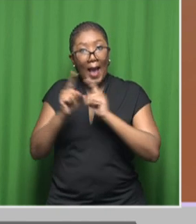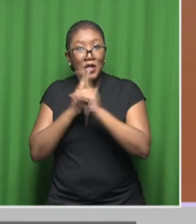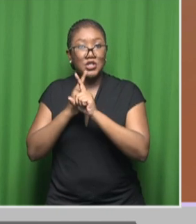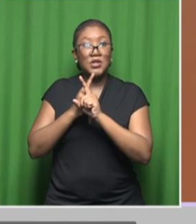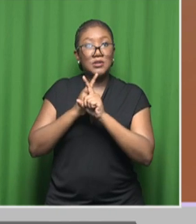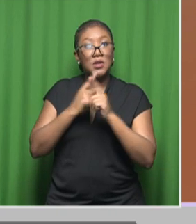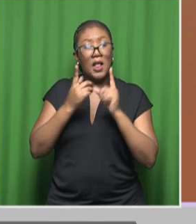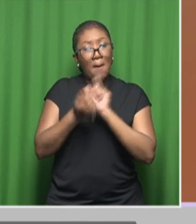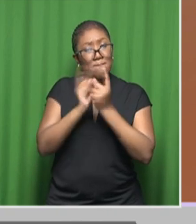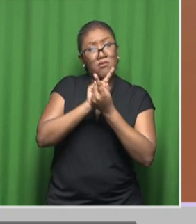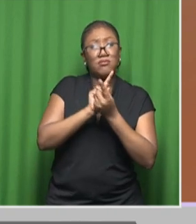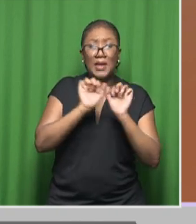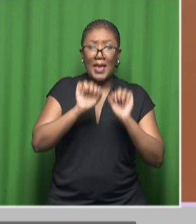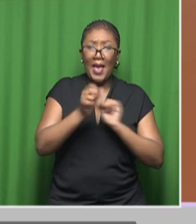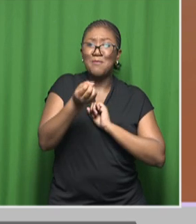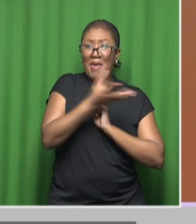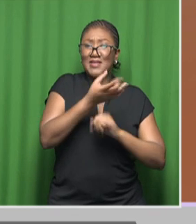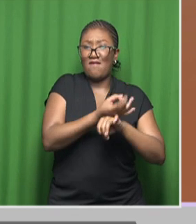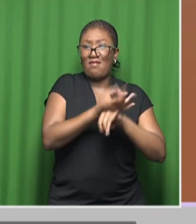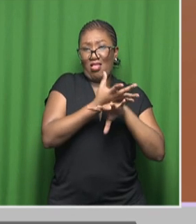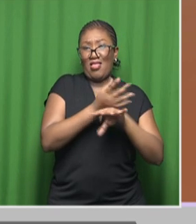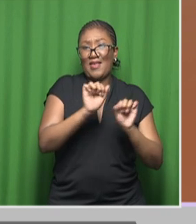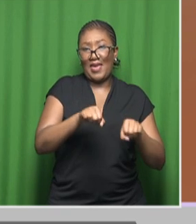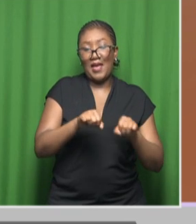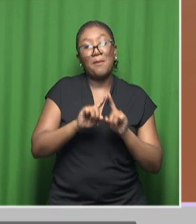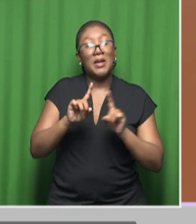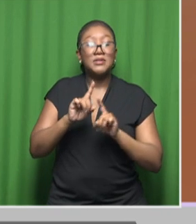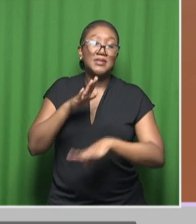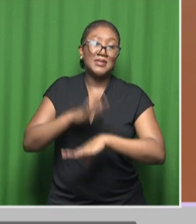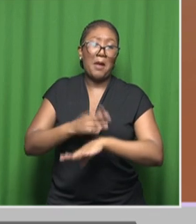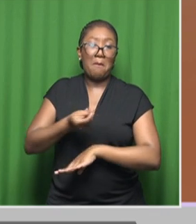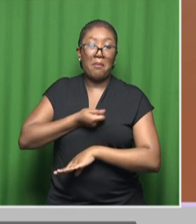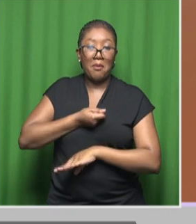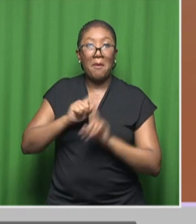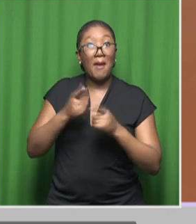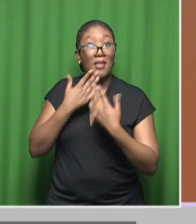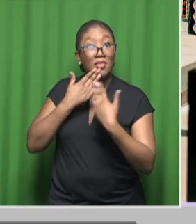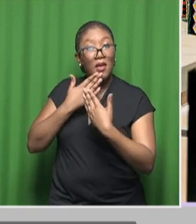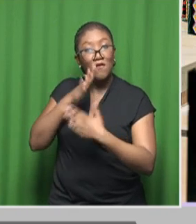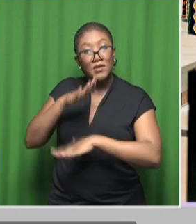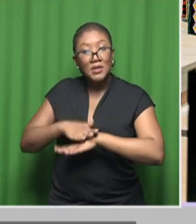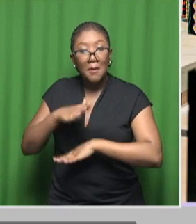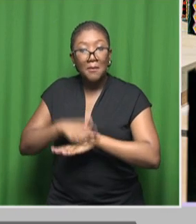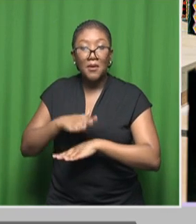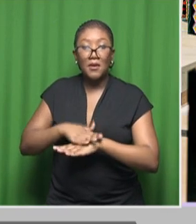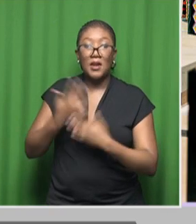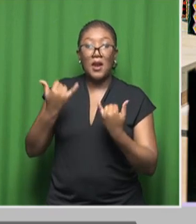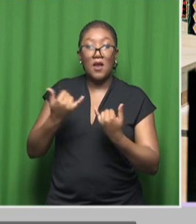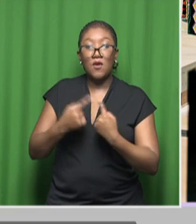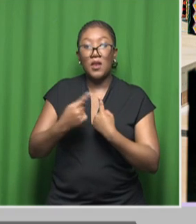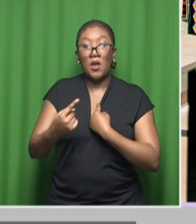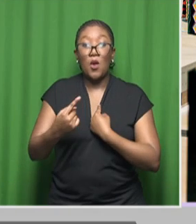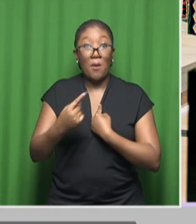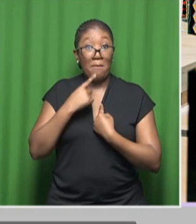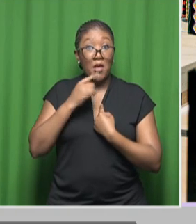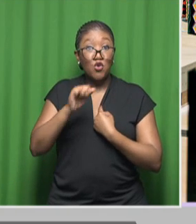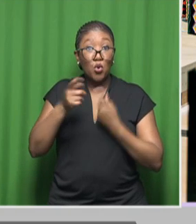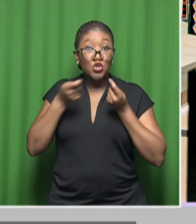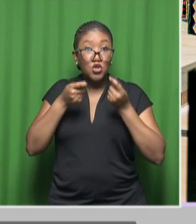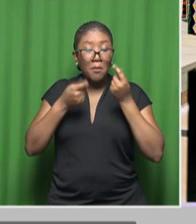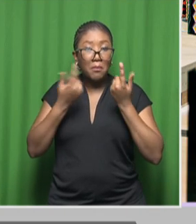become luxury as well. All right. Laduma, we are out of time, unfortunately, but thank you so much for your time. So this walkabout, is it just a walk-in? Do I have to make